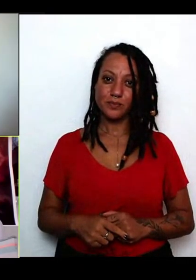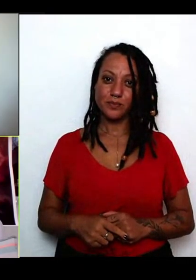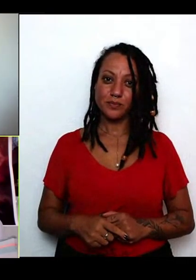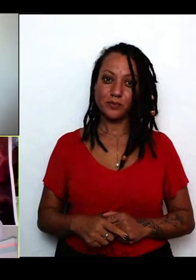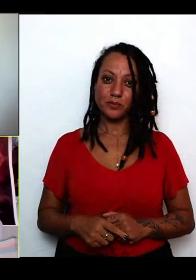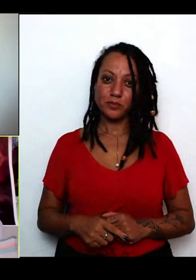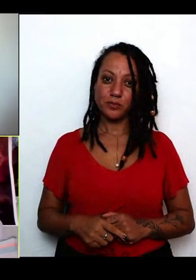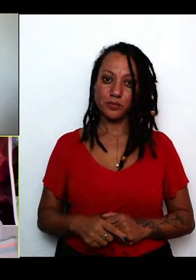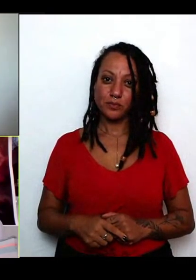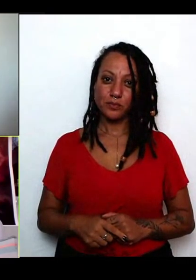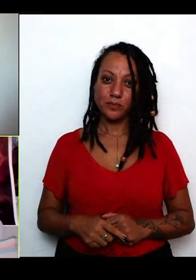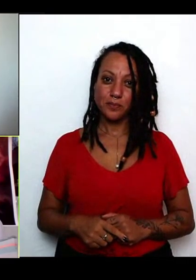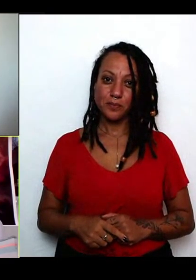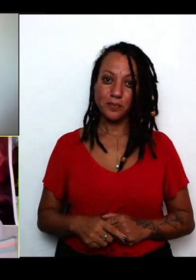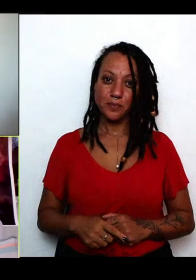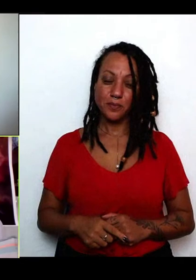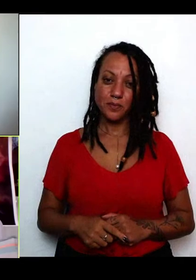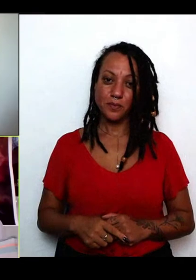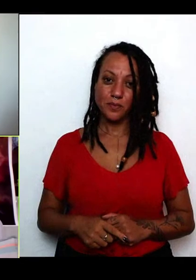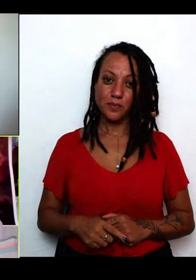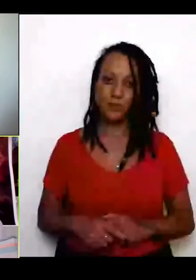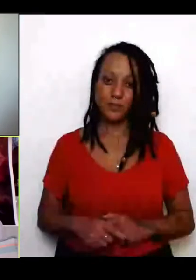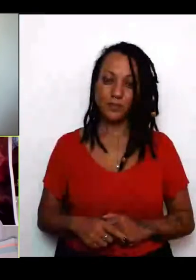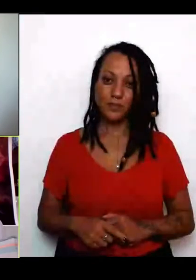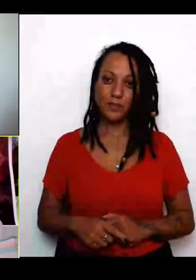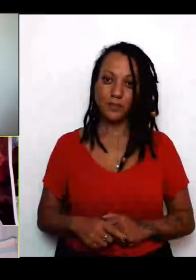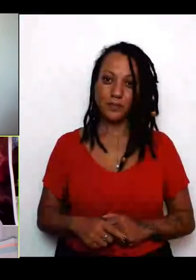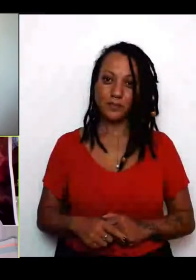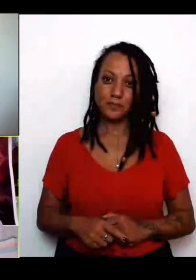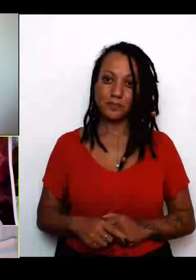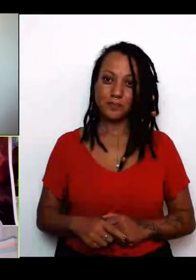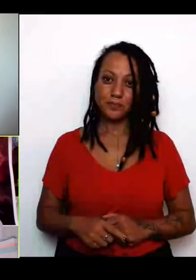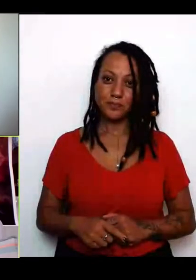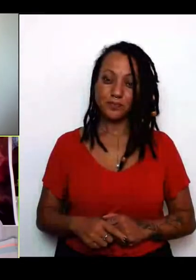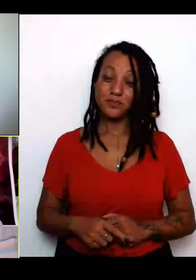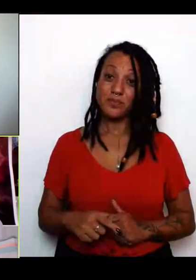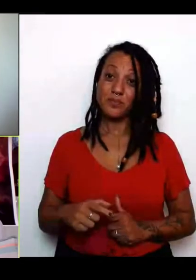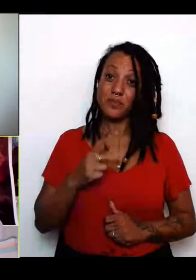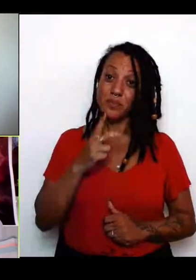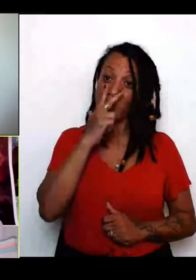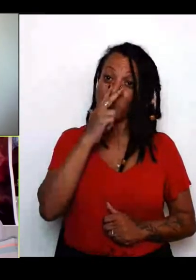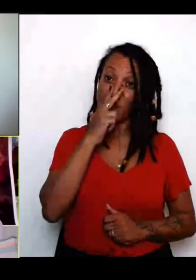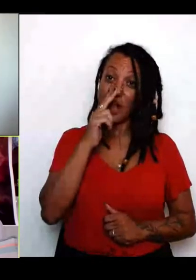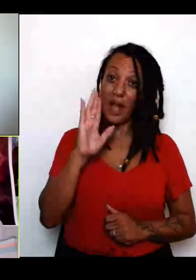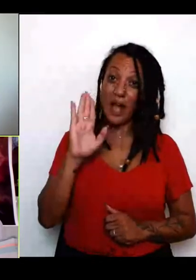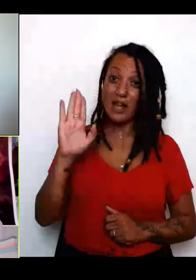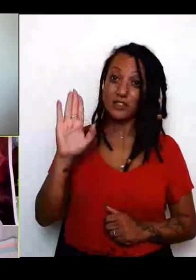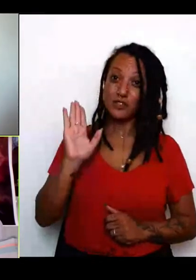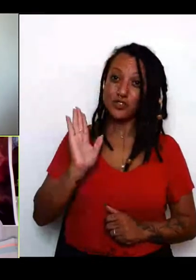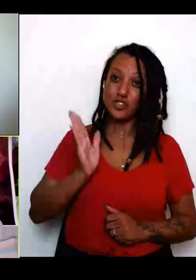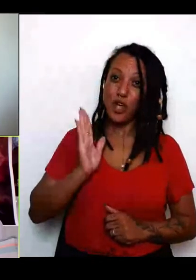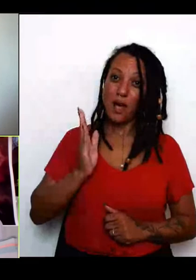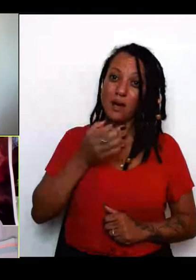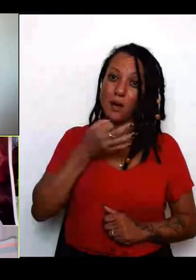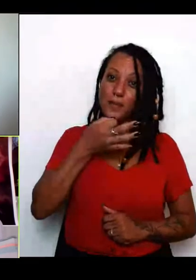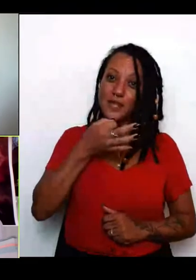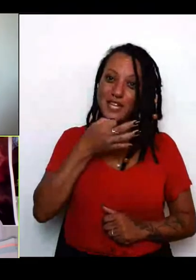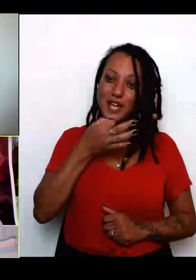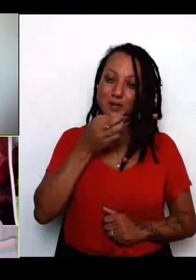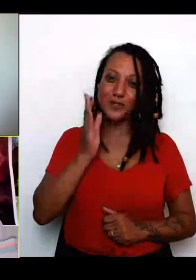um I I feel like I've had plenty chance to share my ideas so thank you